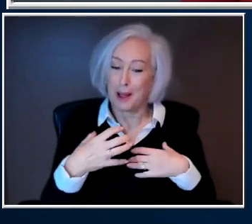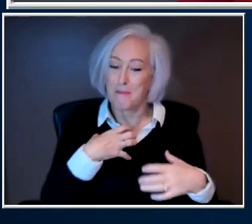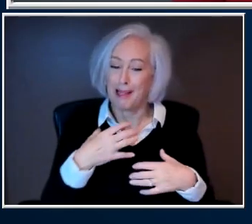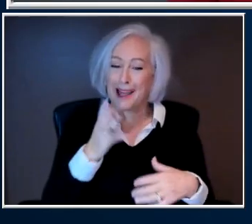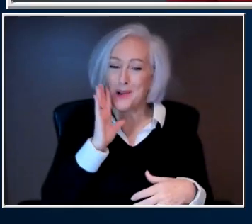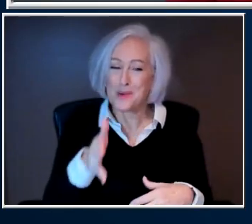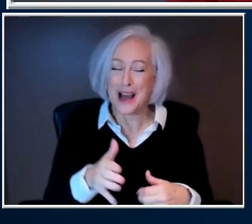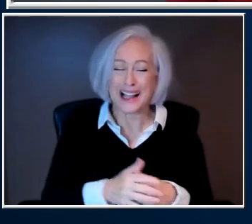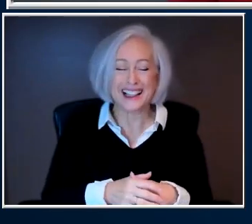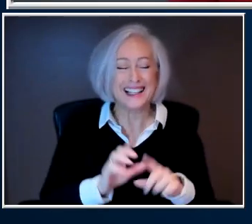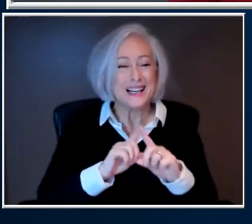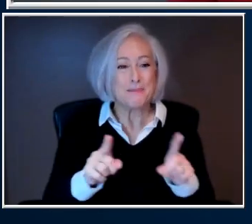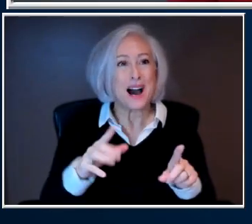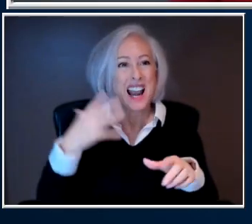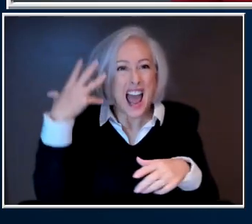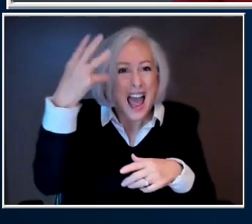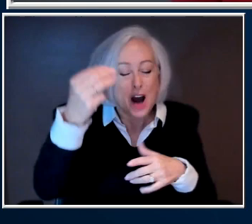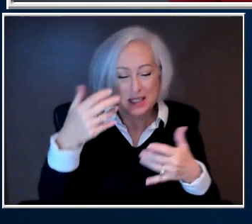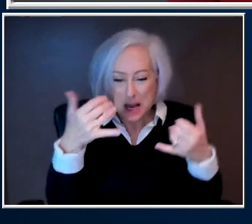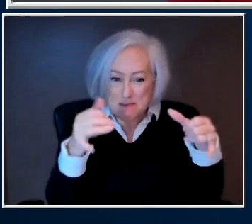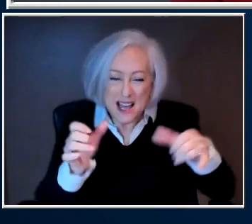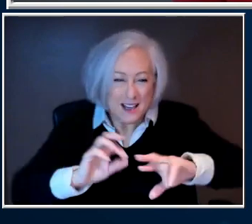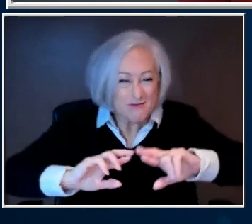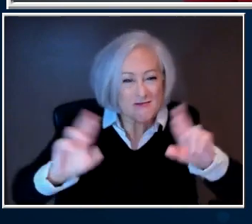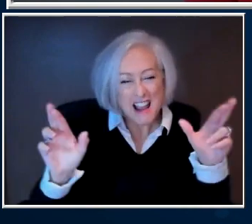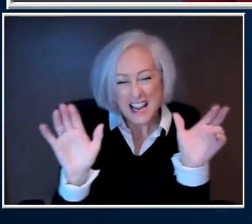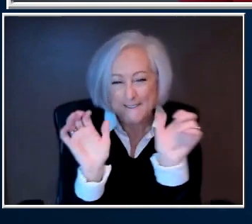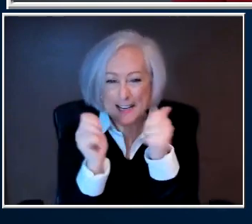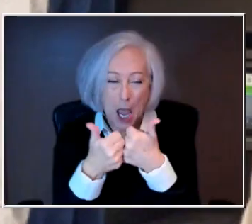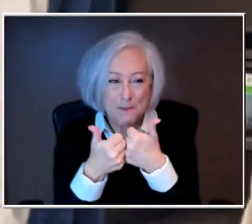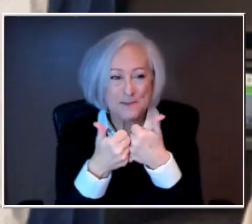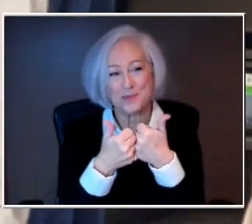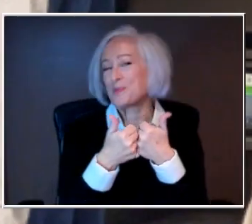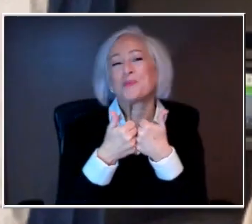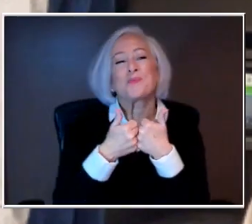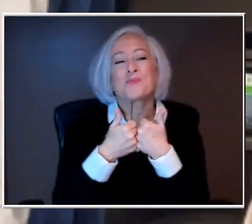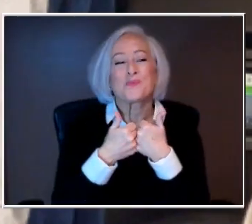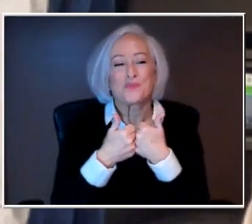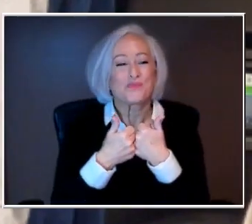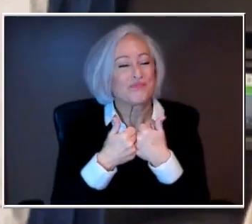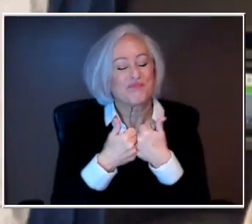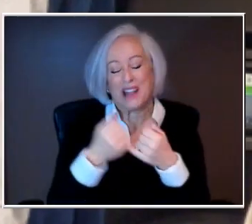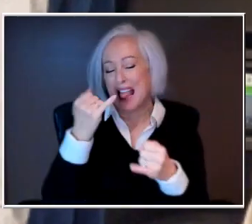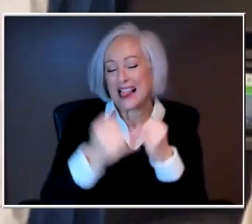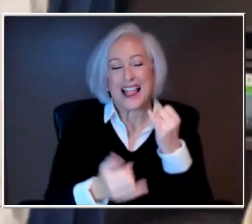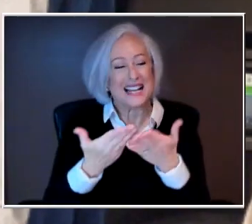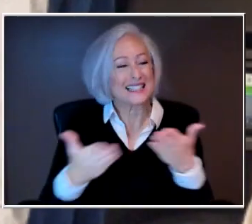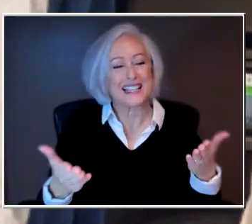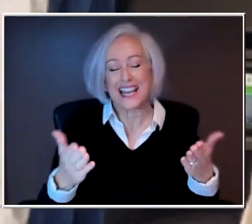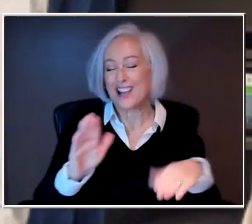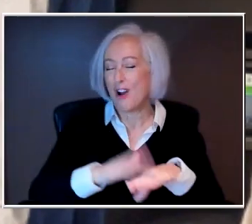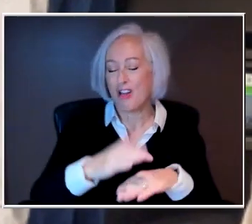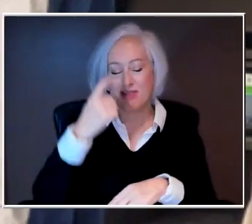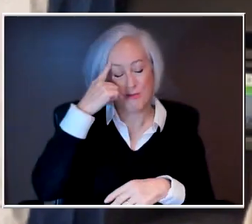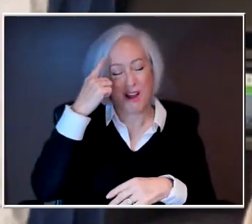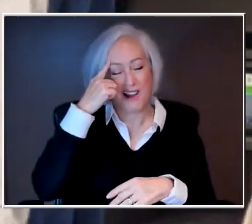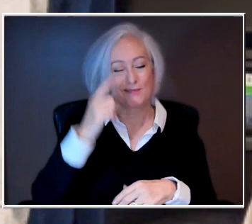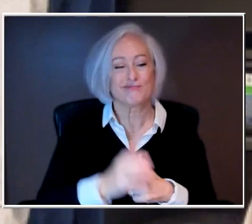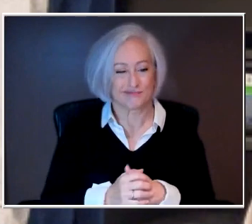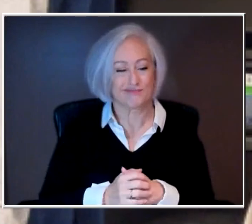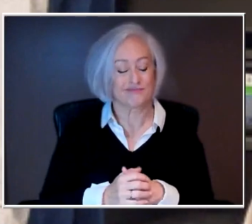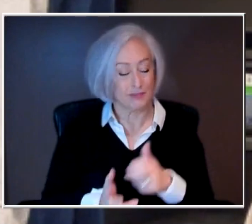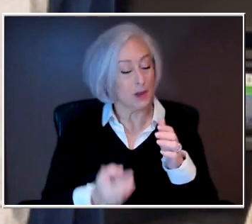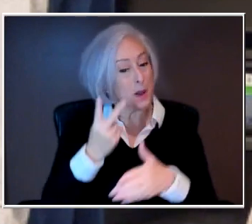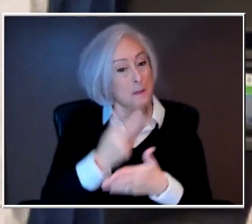once they get out there, then once it's time to play, then that's the last thing you got to think about. They'll be, and I think both teams will